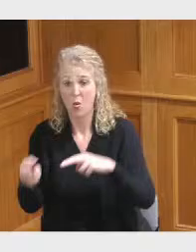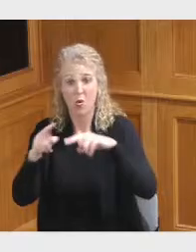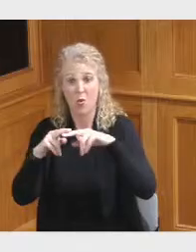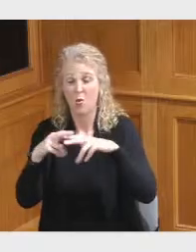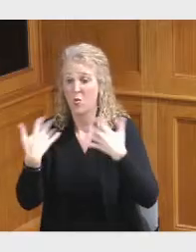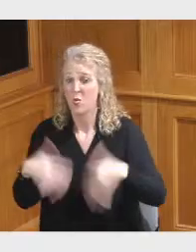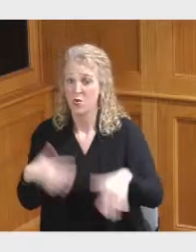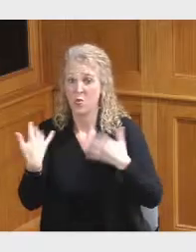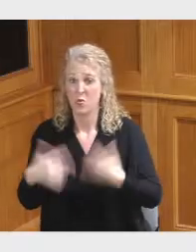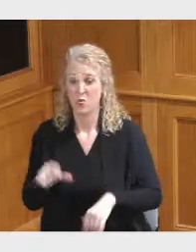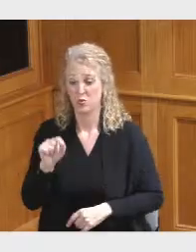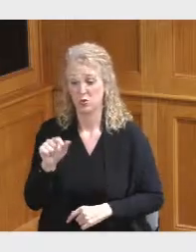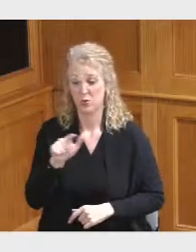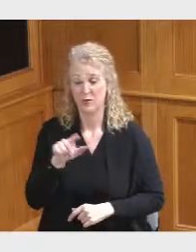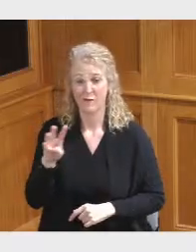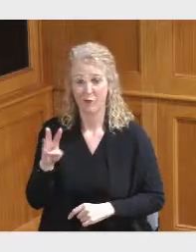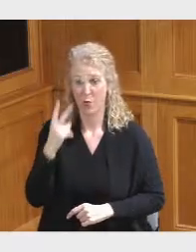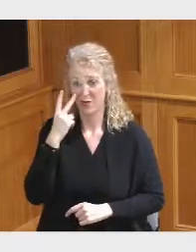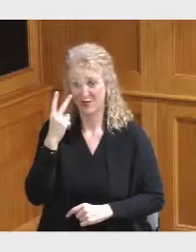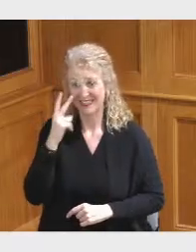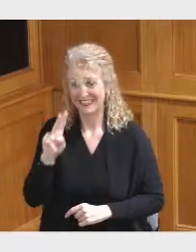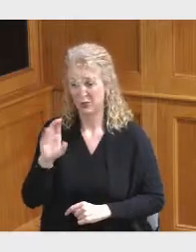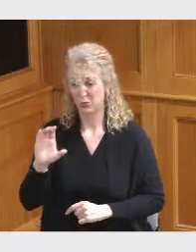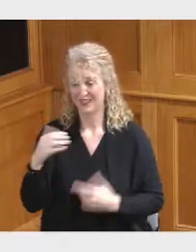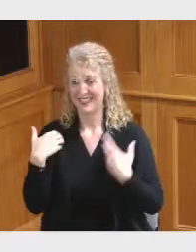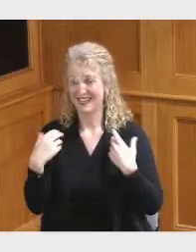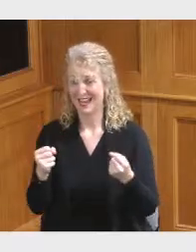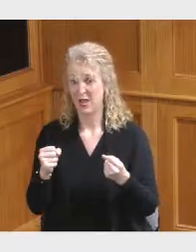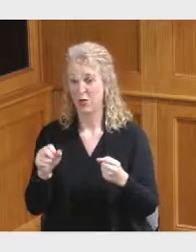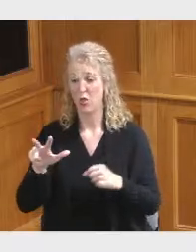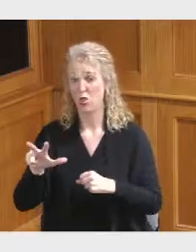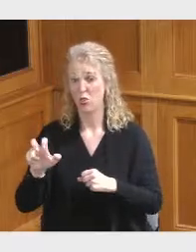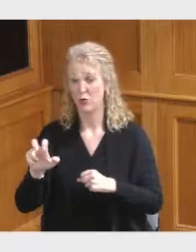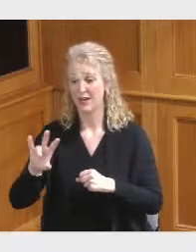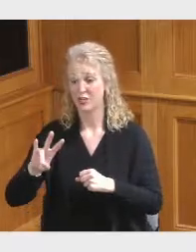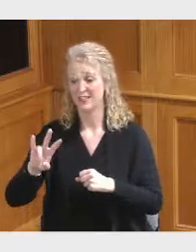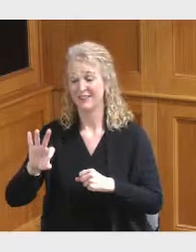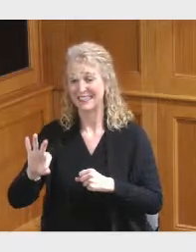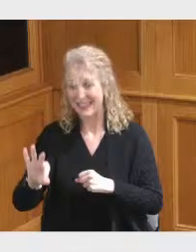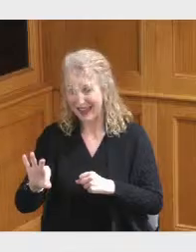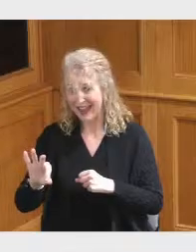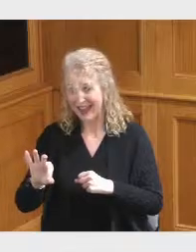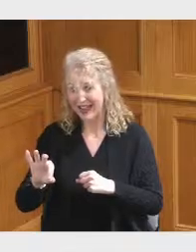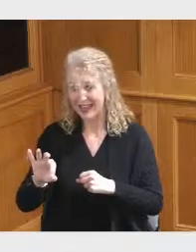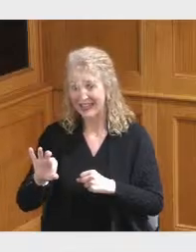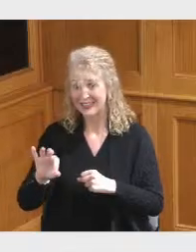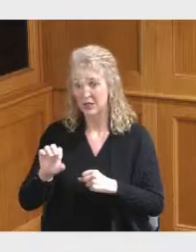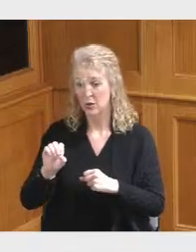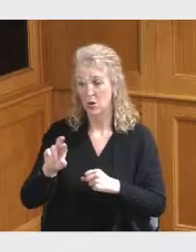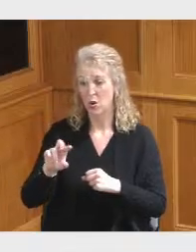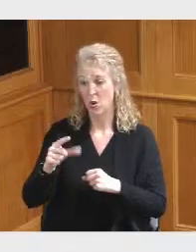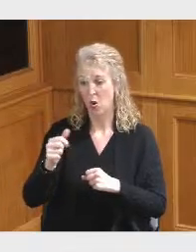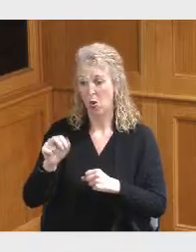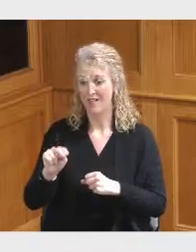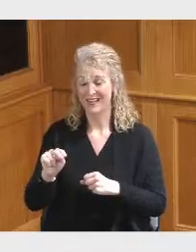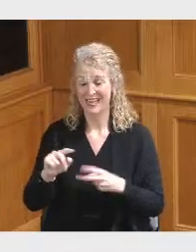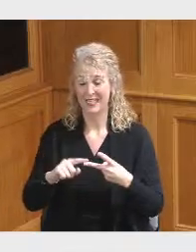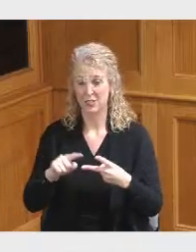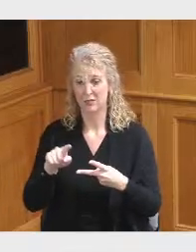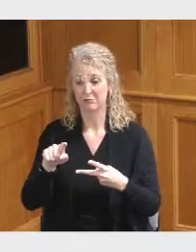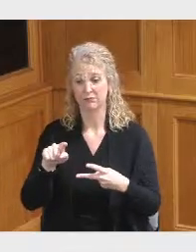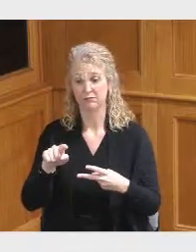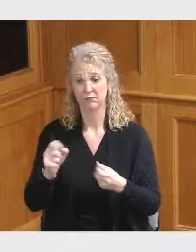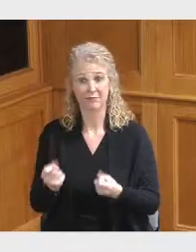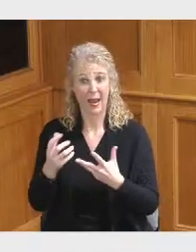In 2024 alone, UC Health did 379 organs from 360 transplants, and